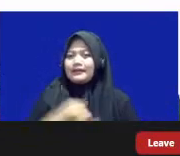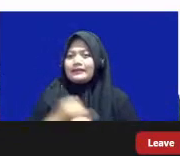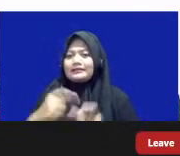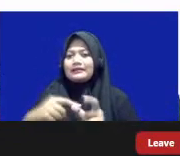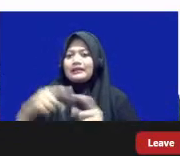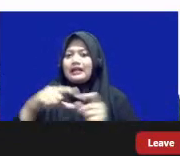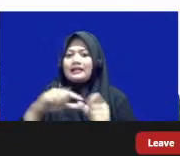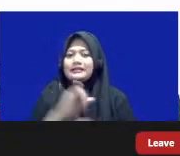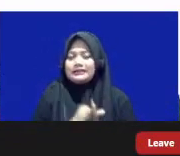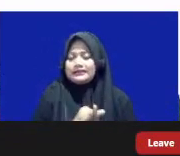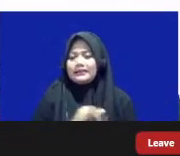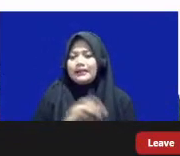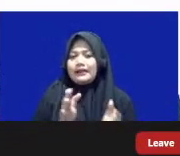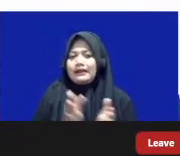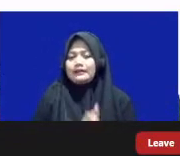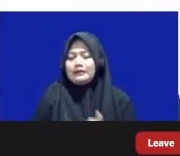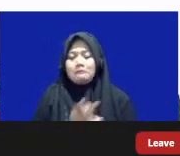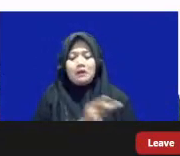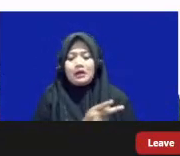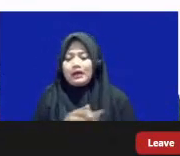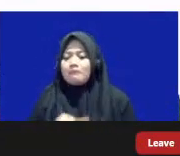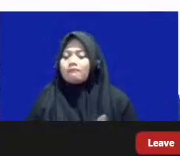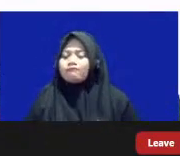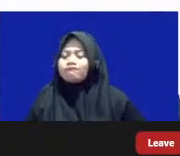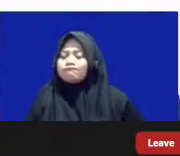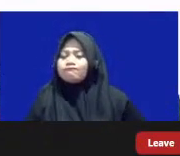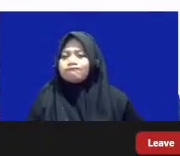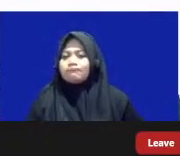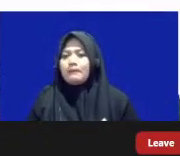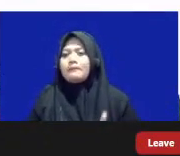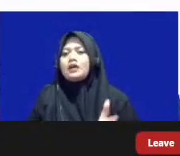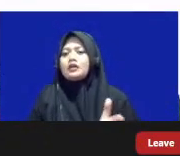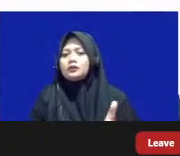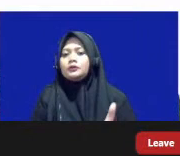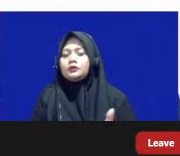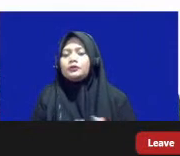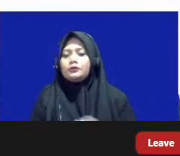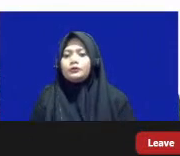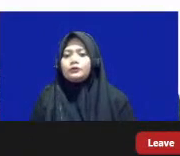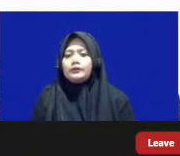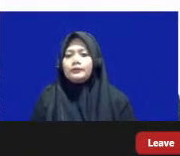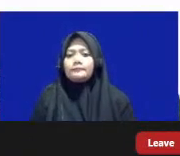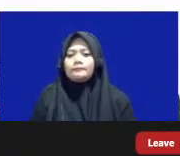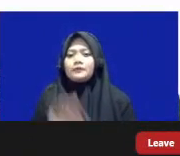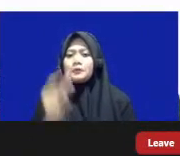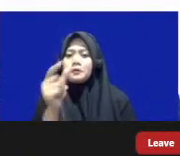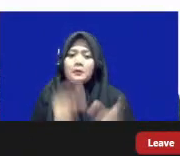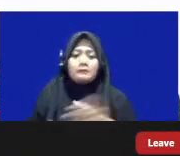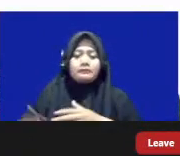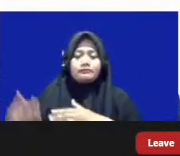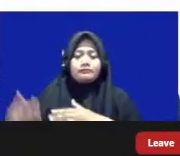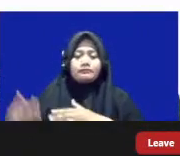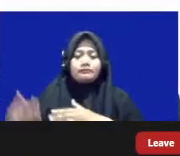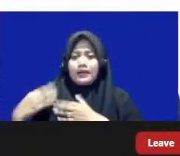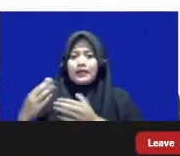and coordination with all stakeholders. This platform also played an active role in